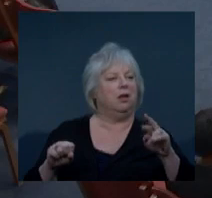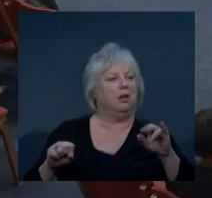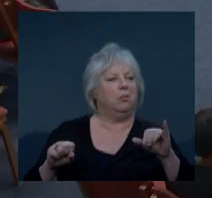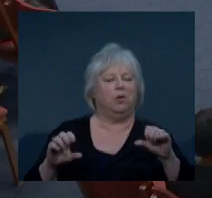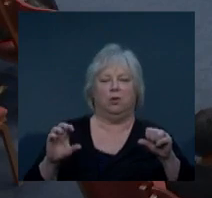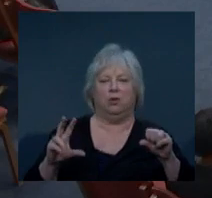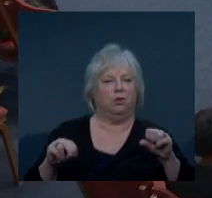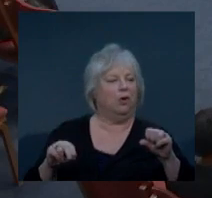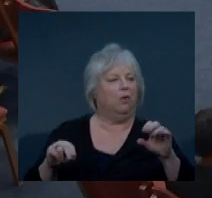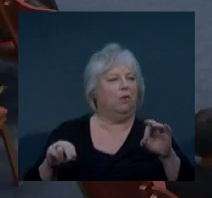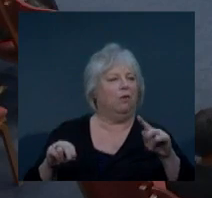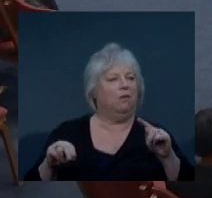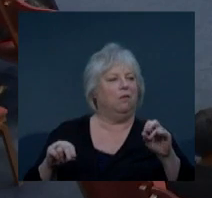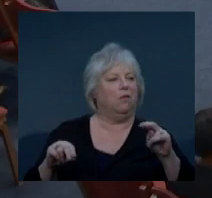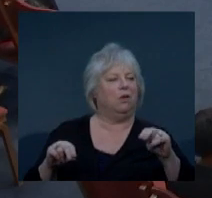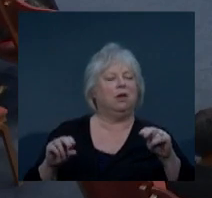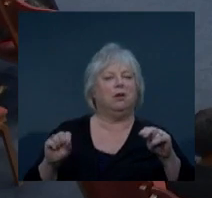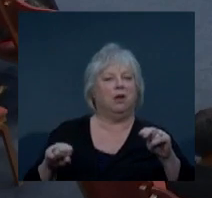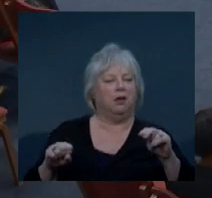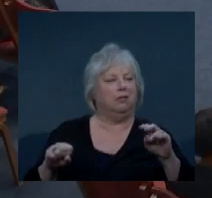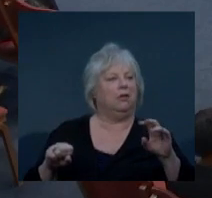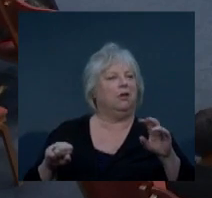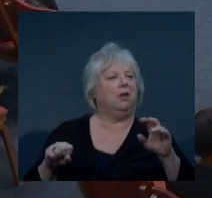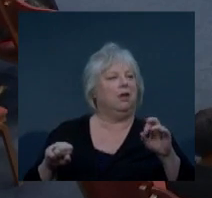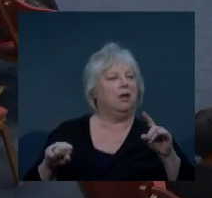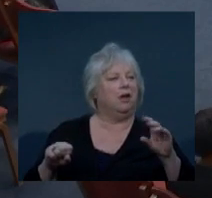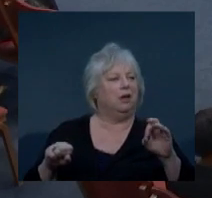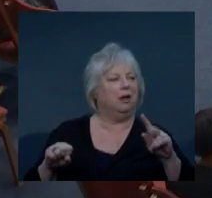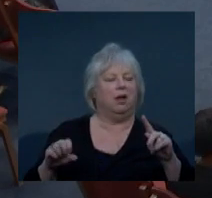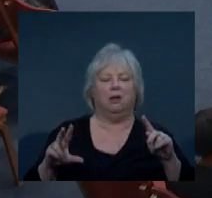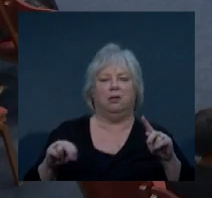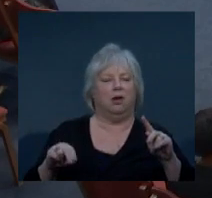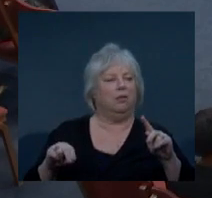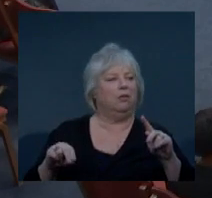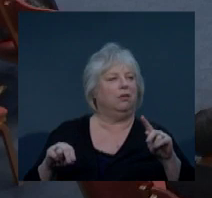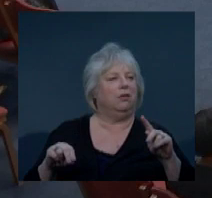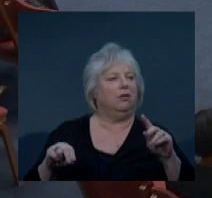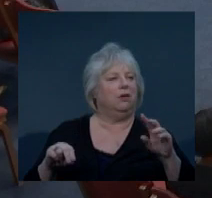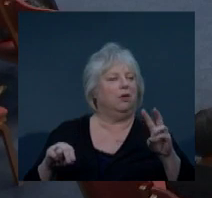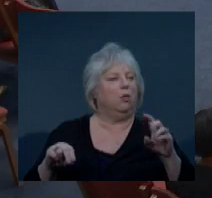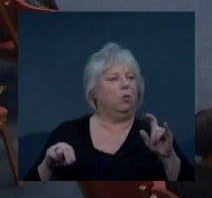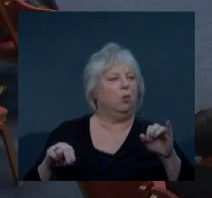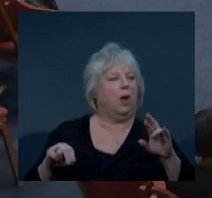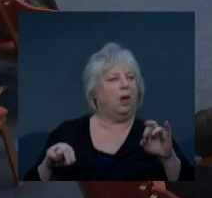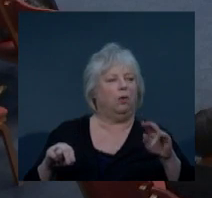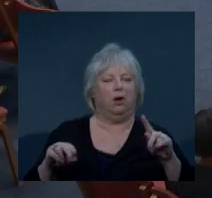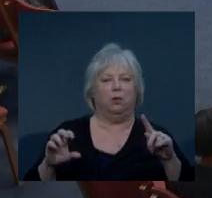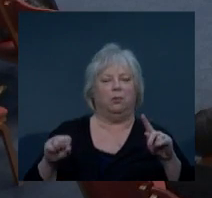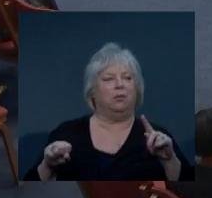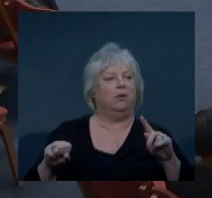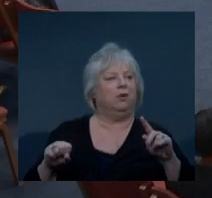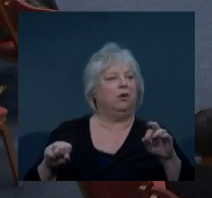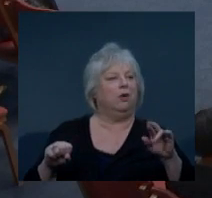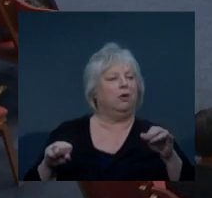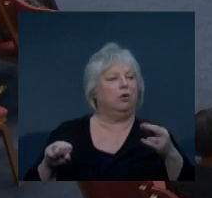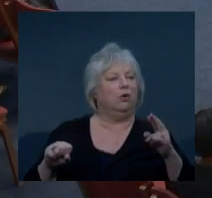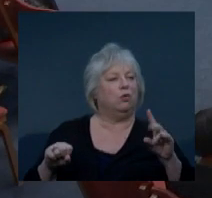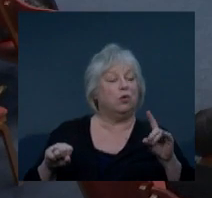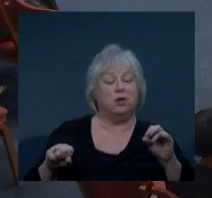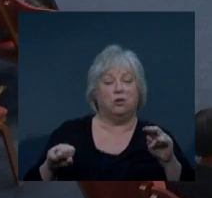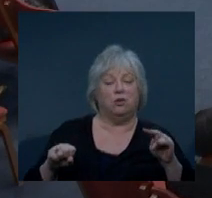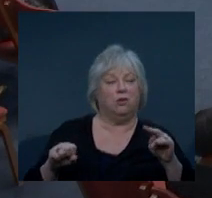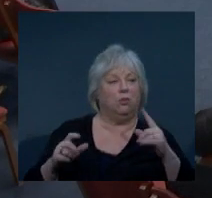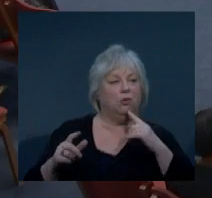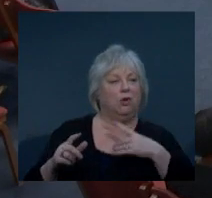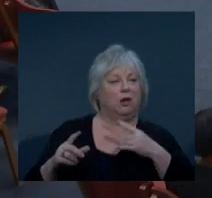No. Director Fortson. Aye. Director Adcock. No. Vice Mayor Wyrick. Yes. Director Richardson, would you like to